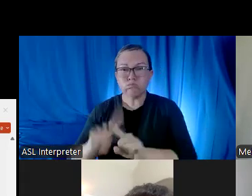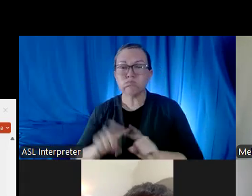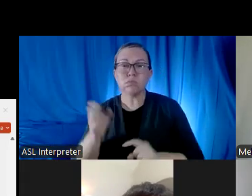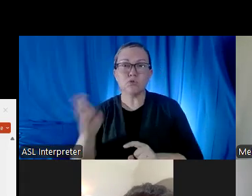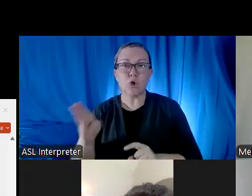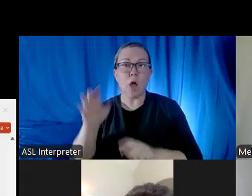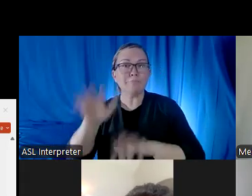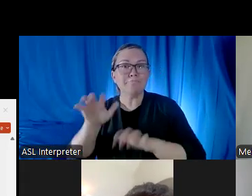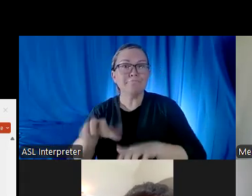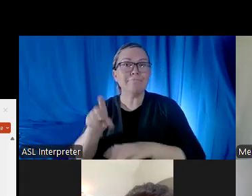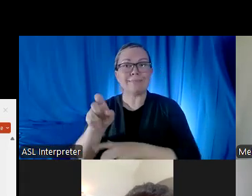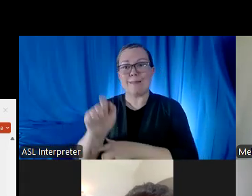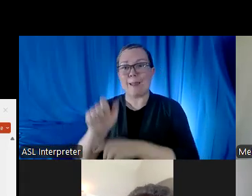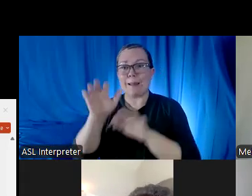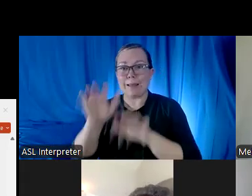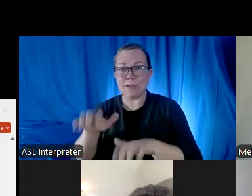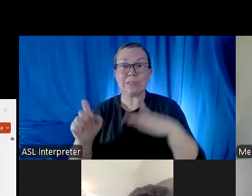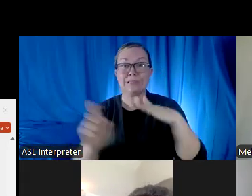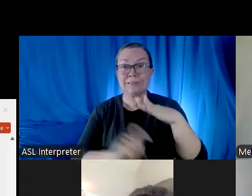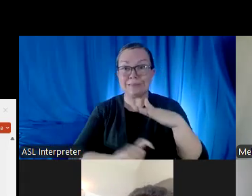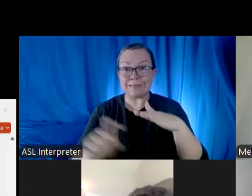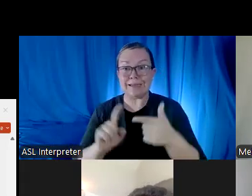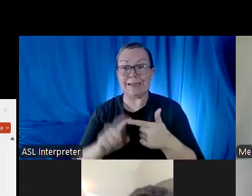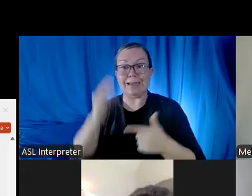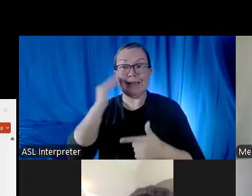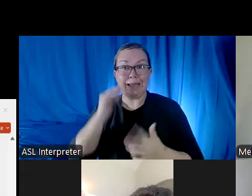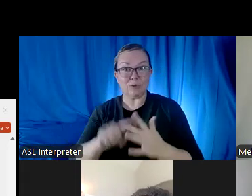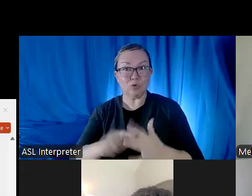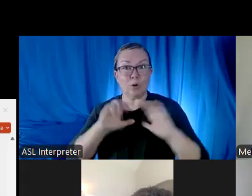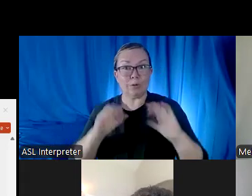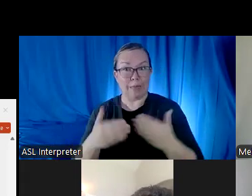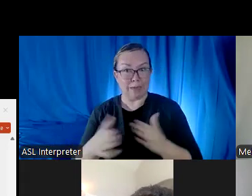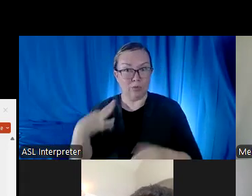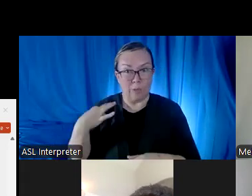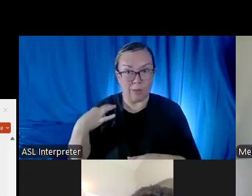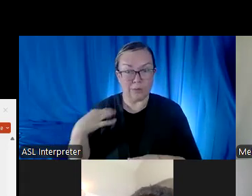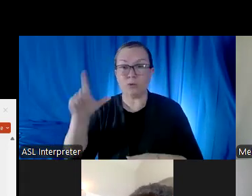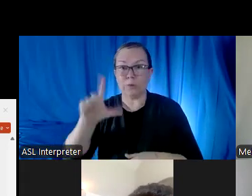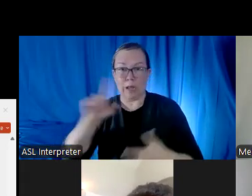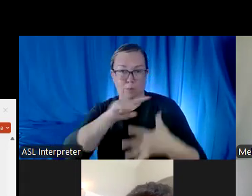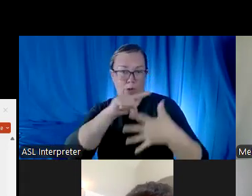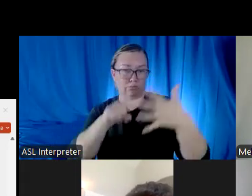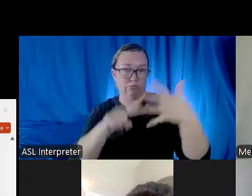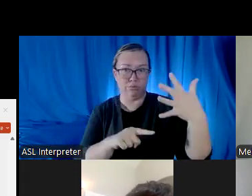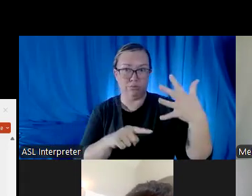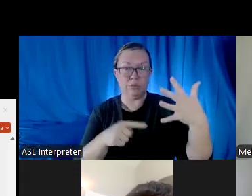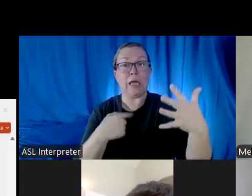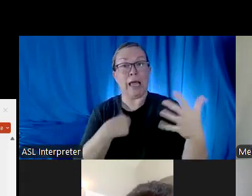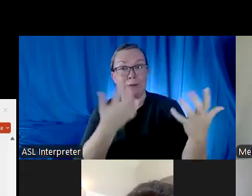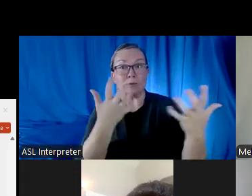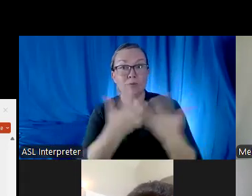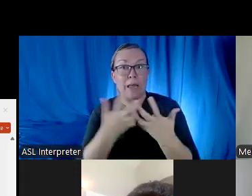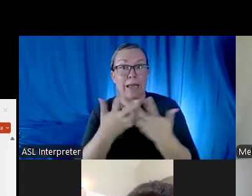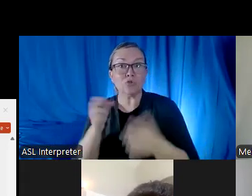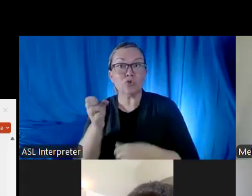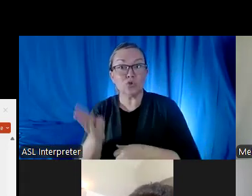entry, scanning, Head Start, classroom volunteer, and the library. I was matched at a job at